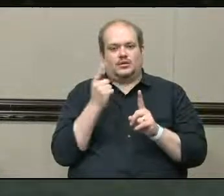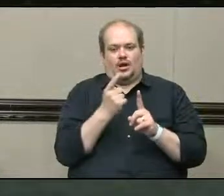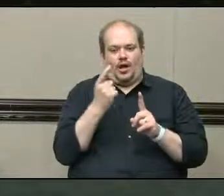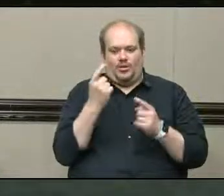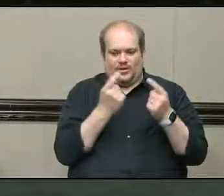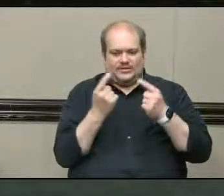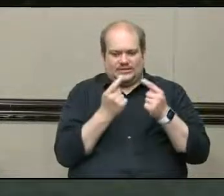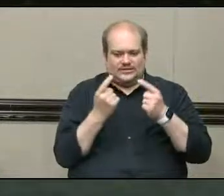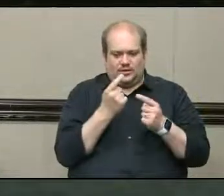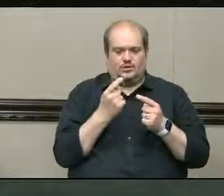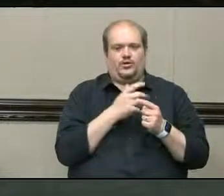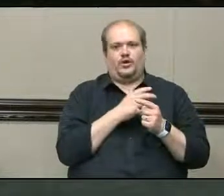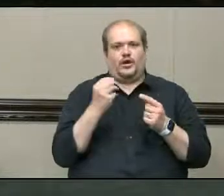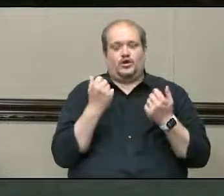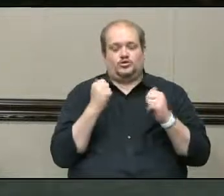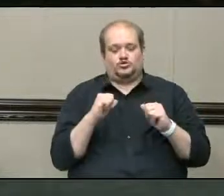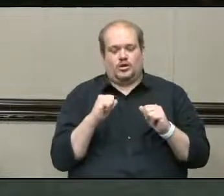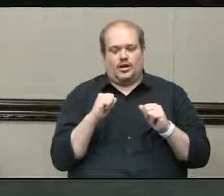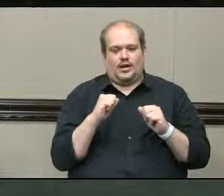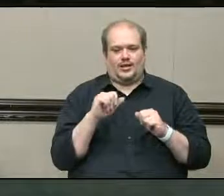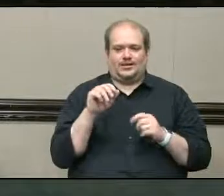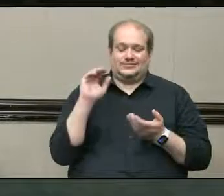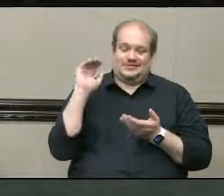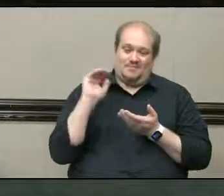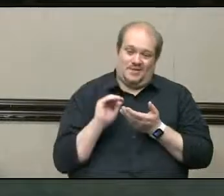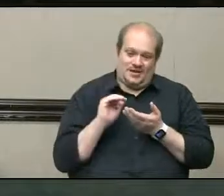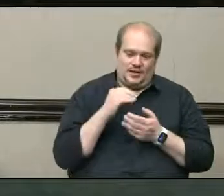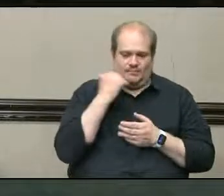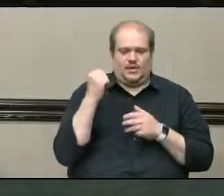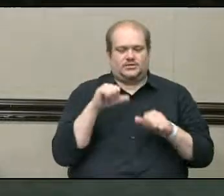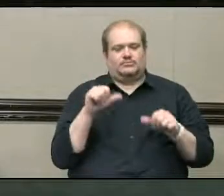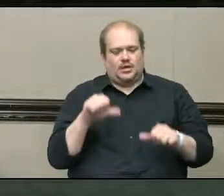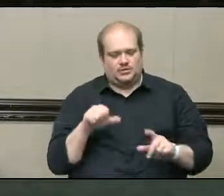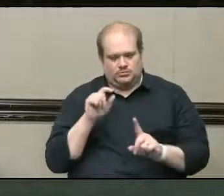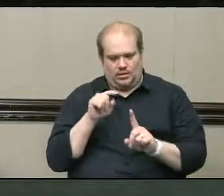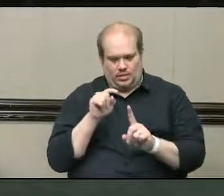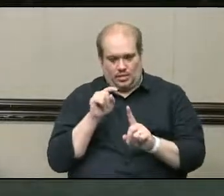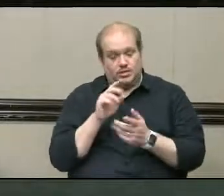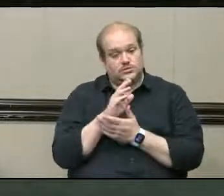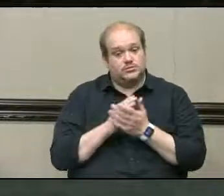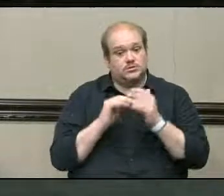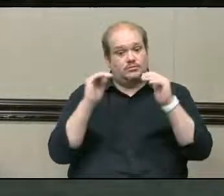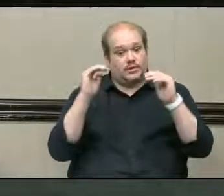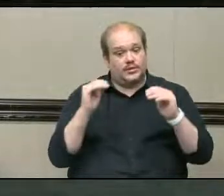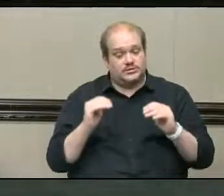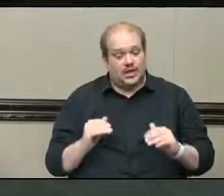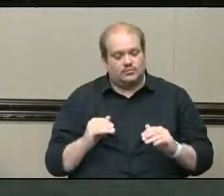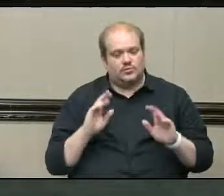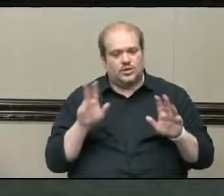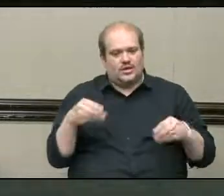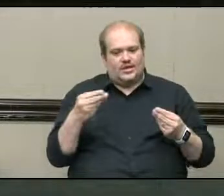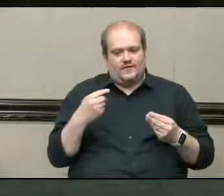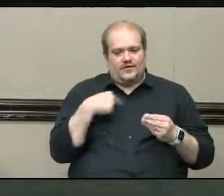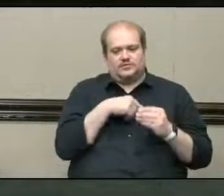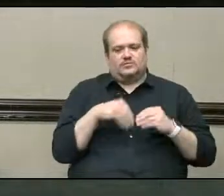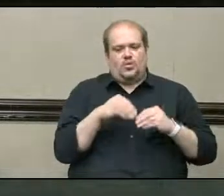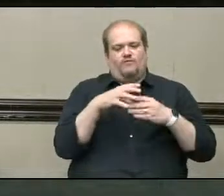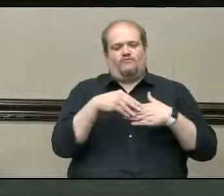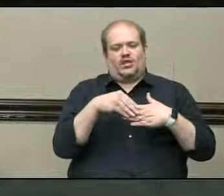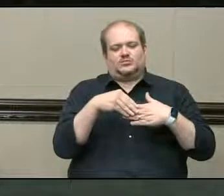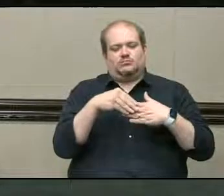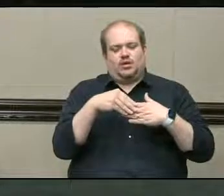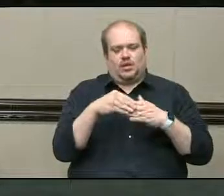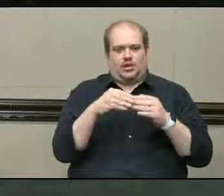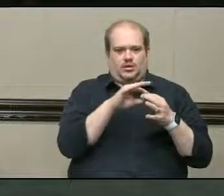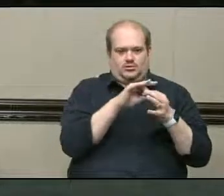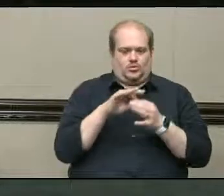always consider and try to mitigate as best as possible. So some of the steps that we're taking here gives us a little more flexibility